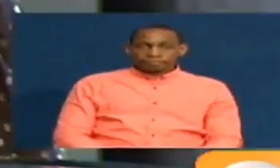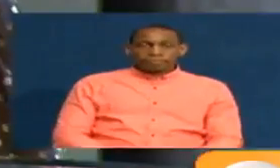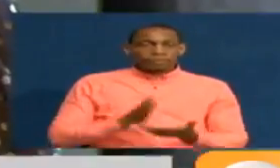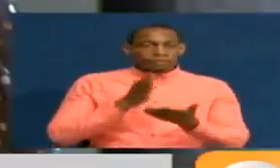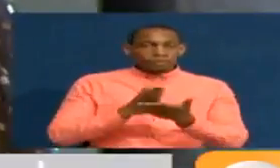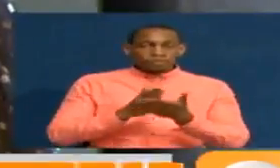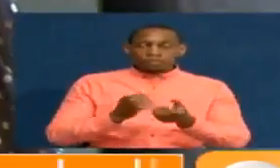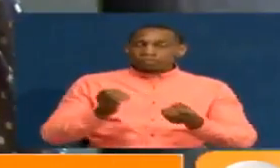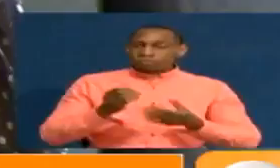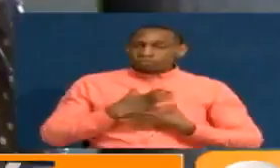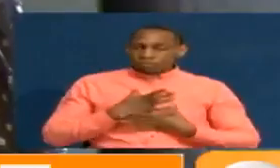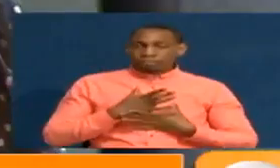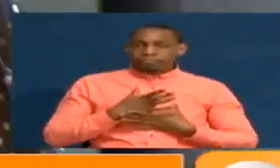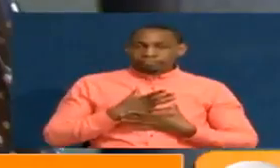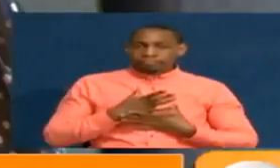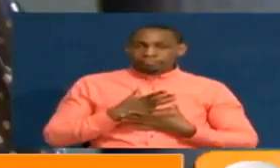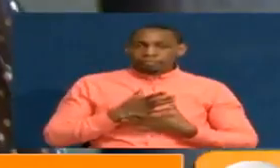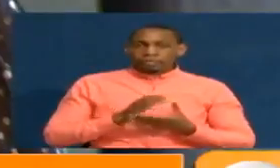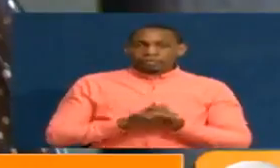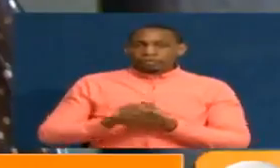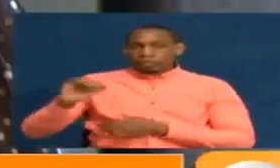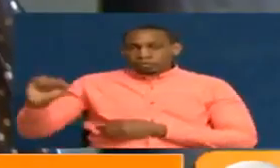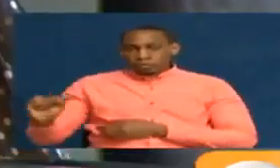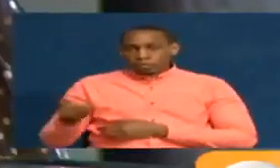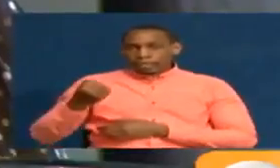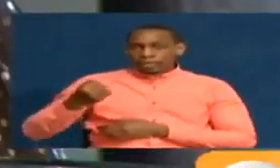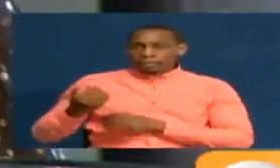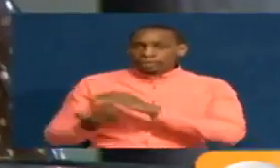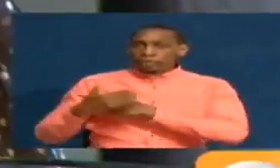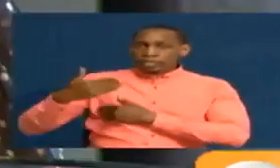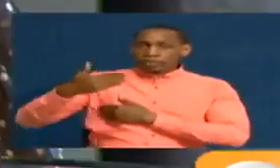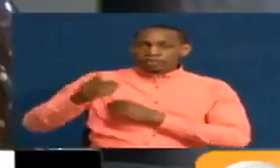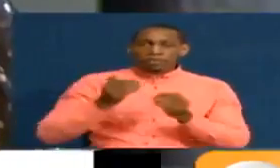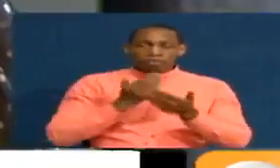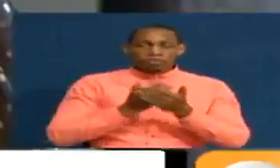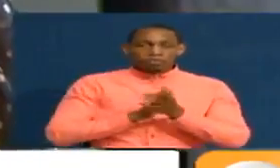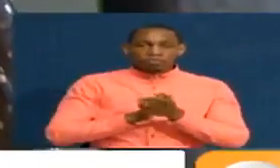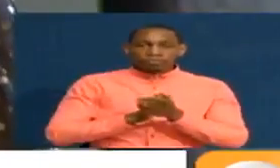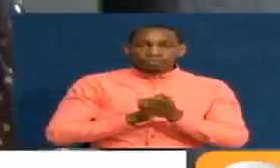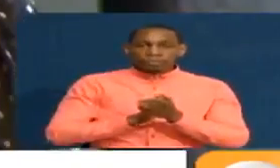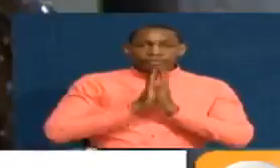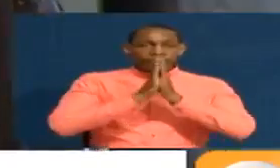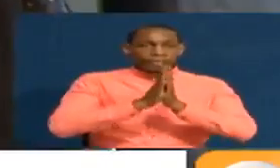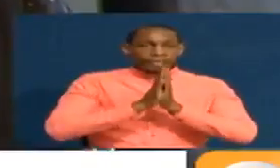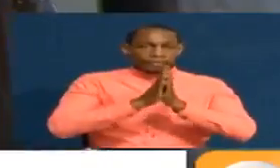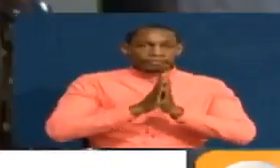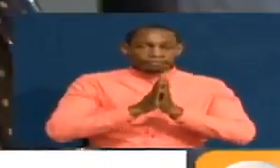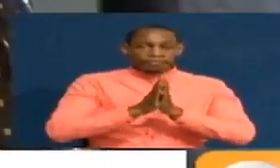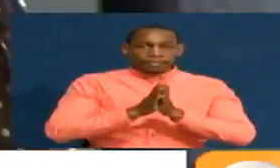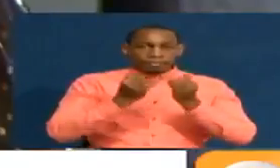devastated and heartbroken to wake up each morning longing and praying for his infectious